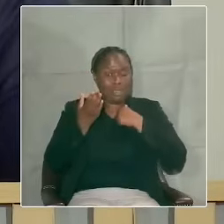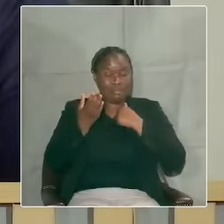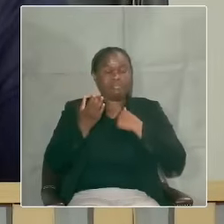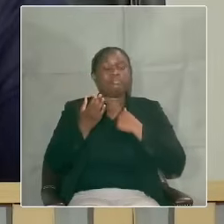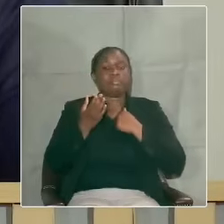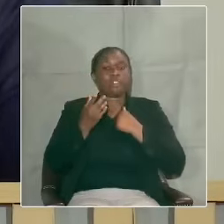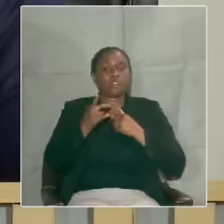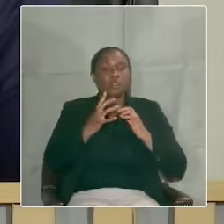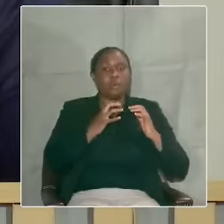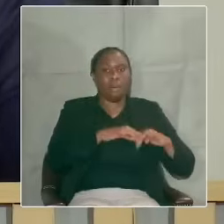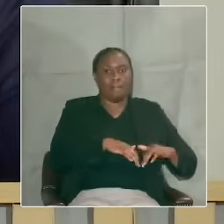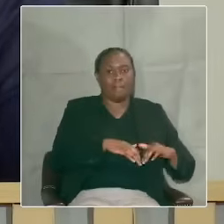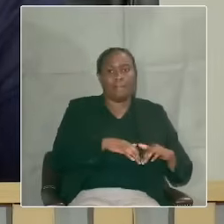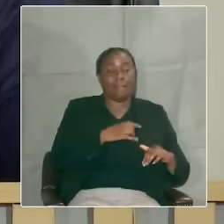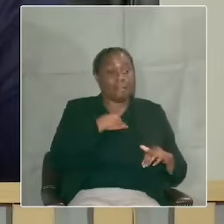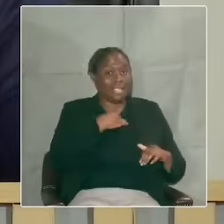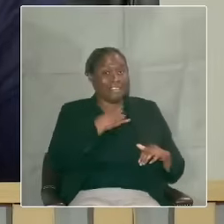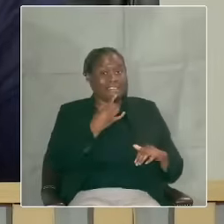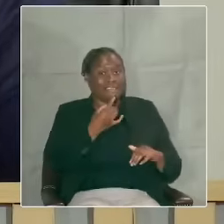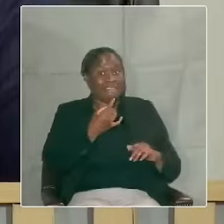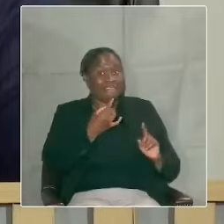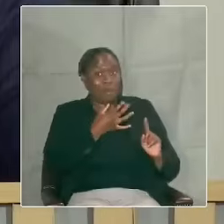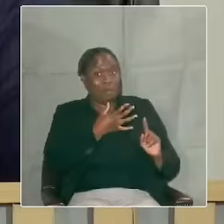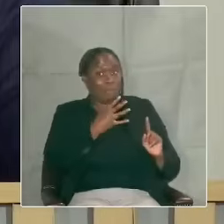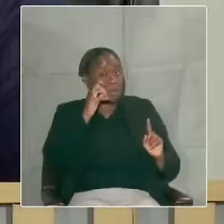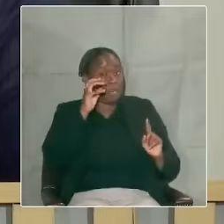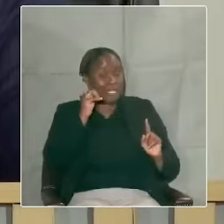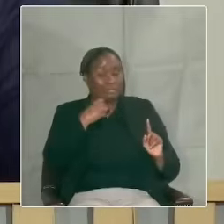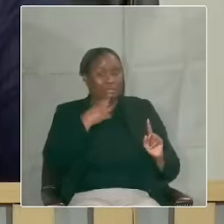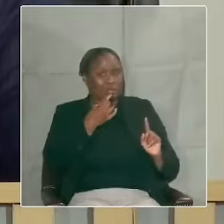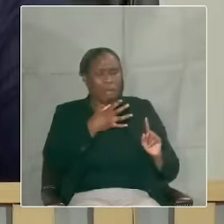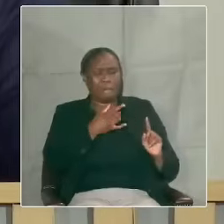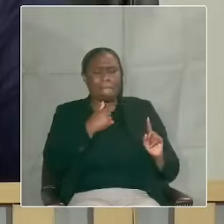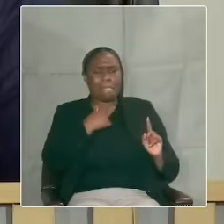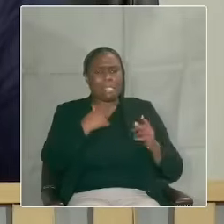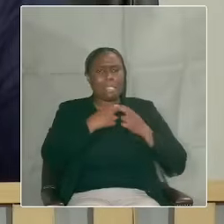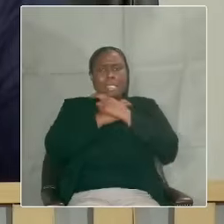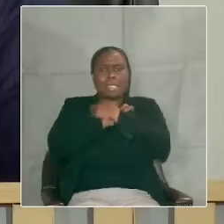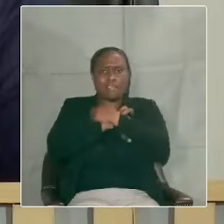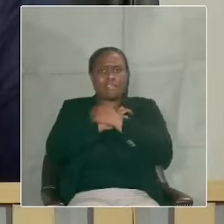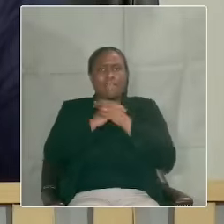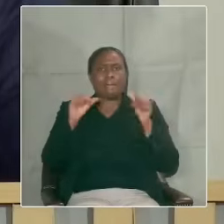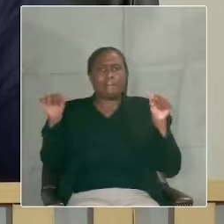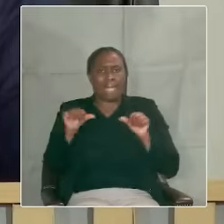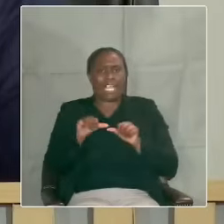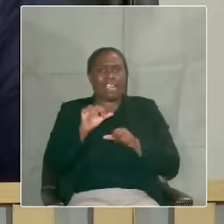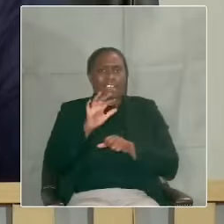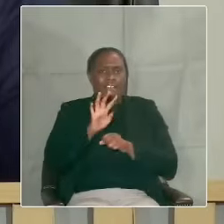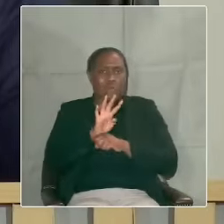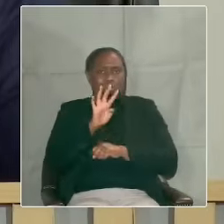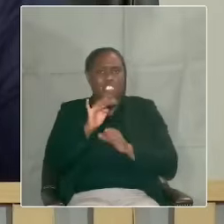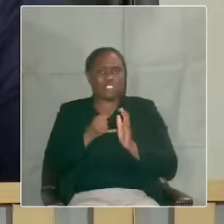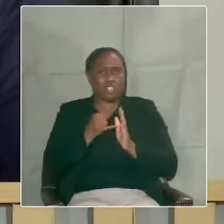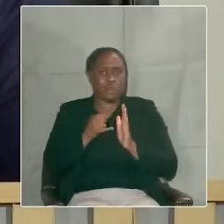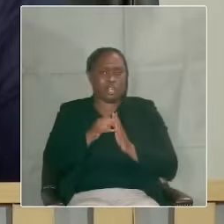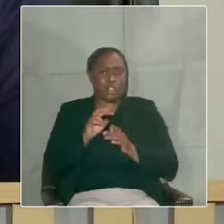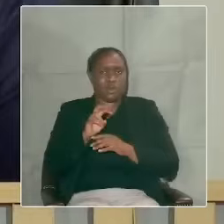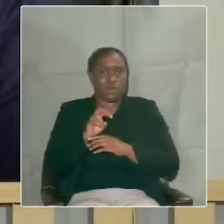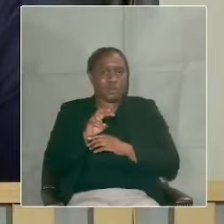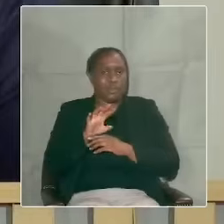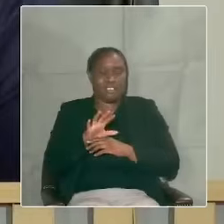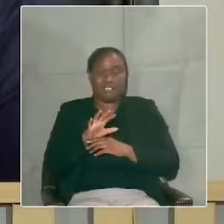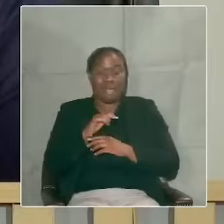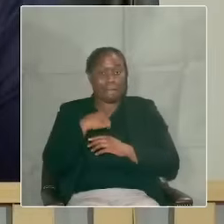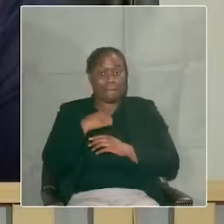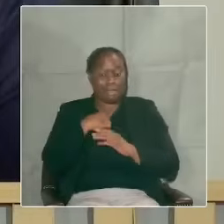that I am on leave until 14 January 2025 and had not had any opportunity to